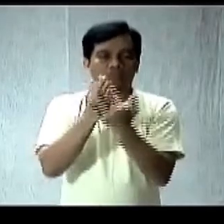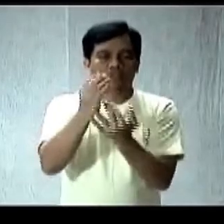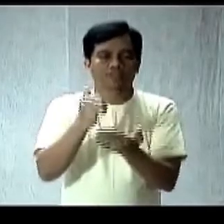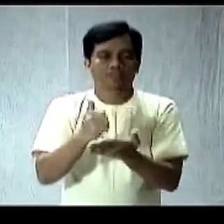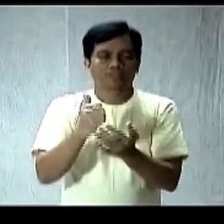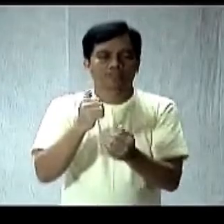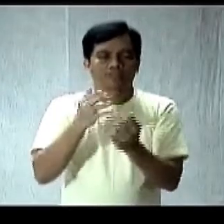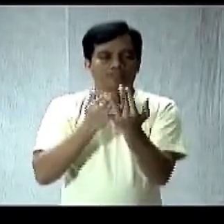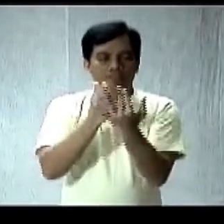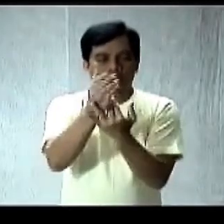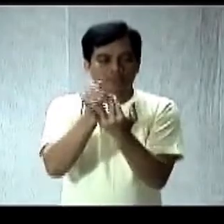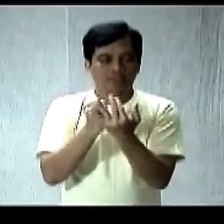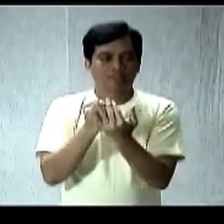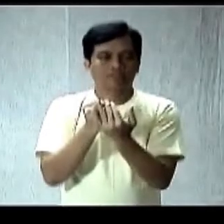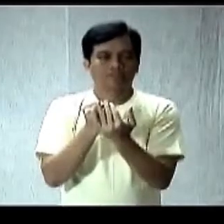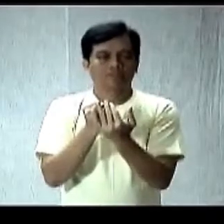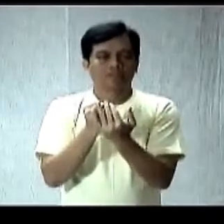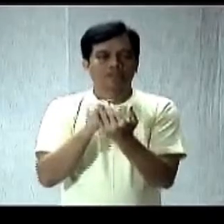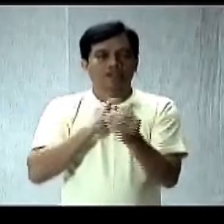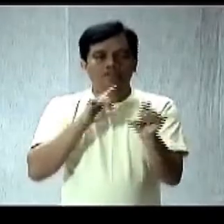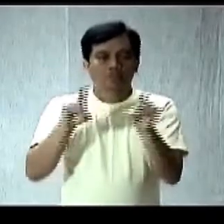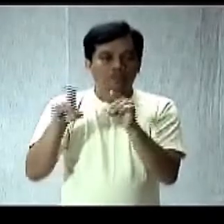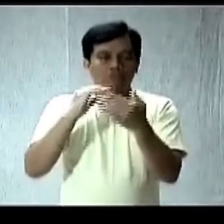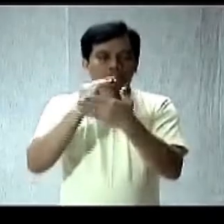assistance through accessibility. I do some